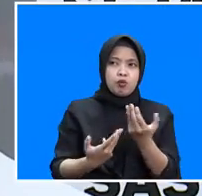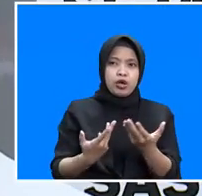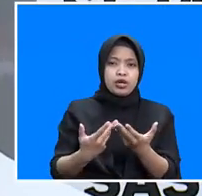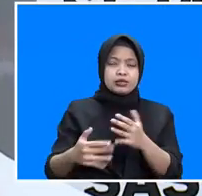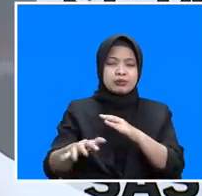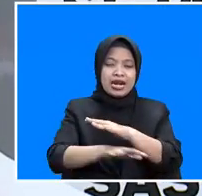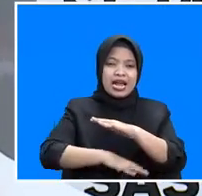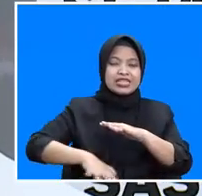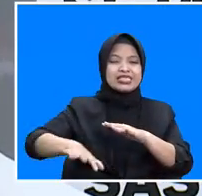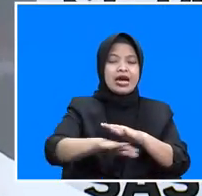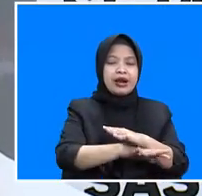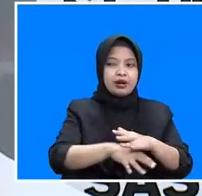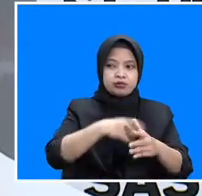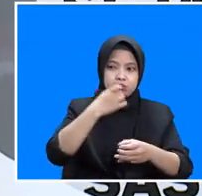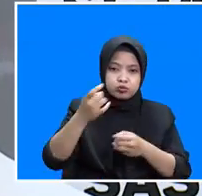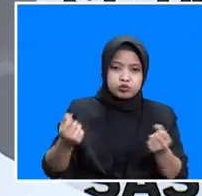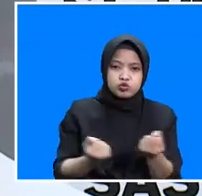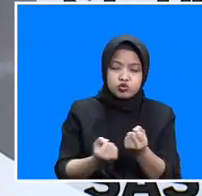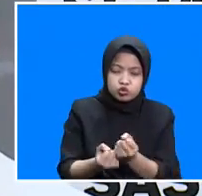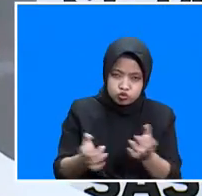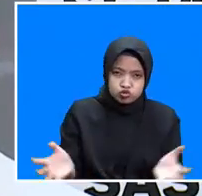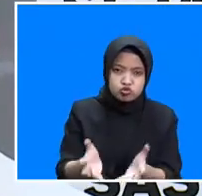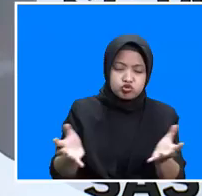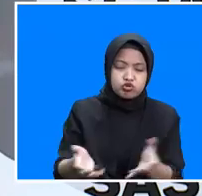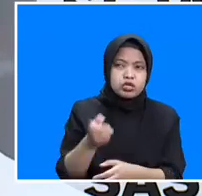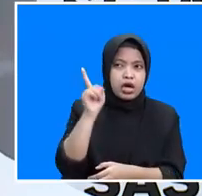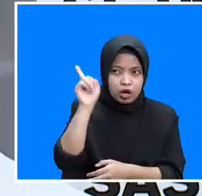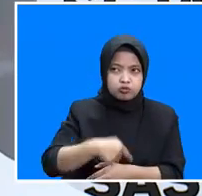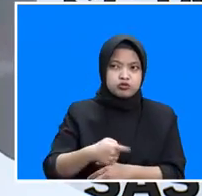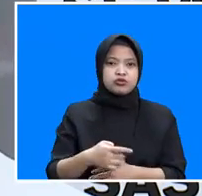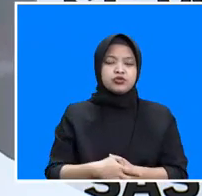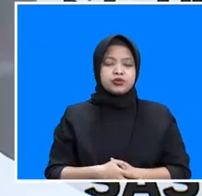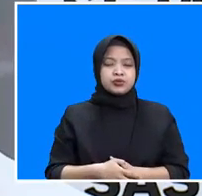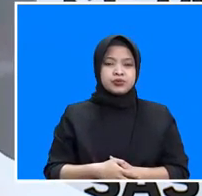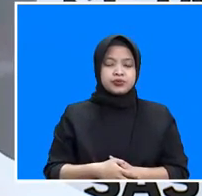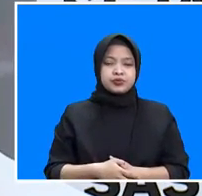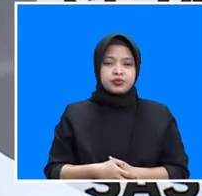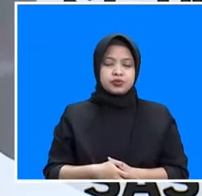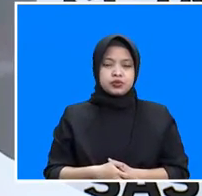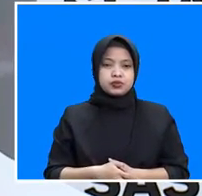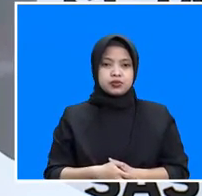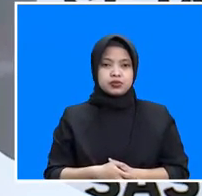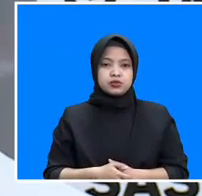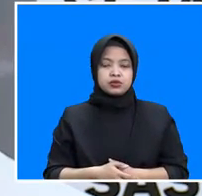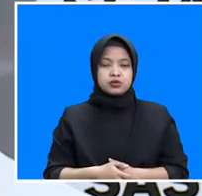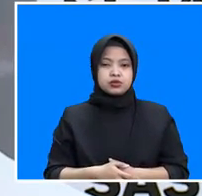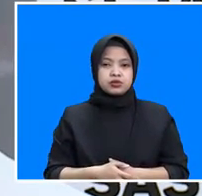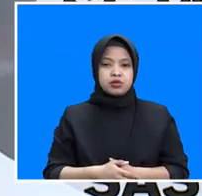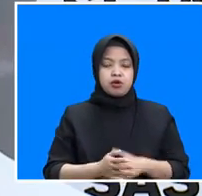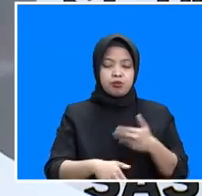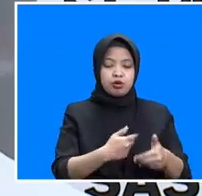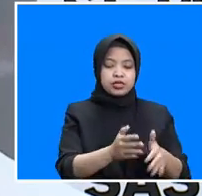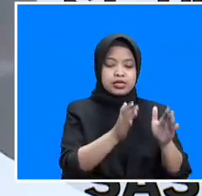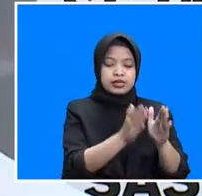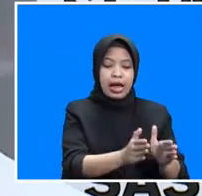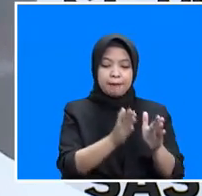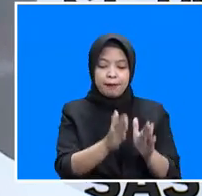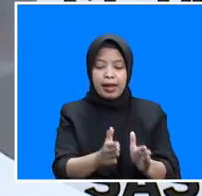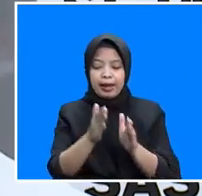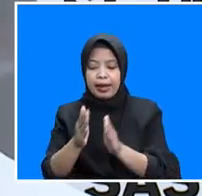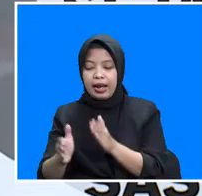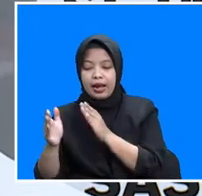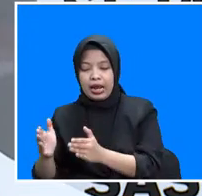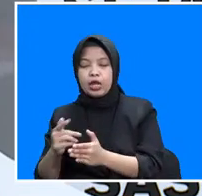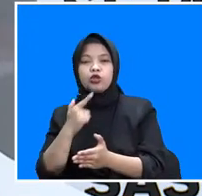a bit. The literacy and numeracy pieces are really, really important, you know, pieces of this puzzle. We also have